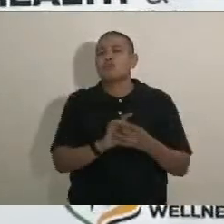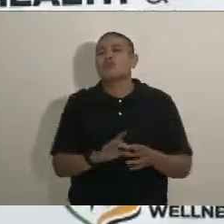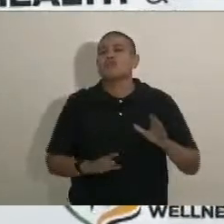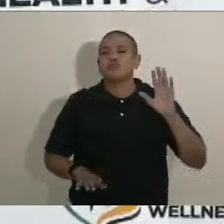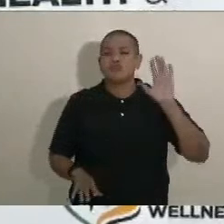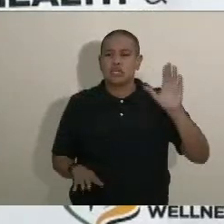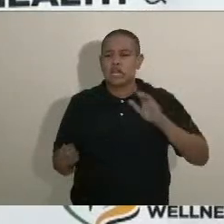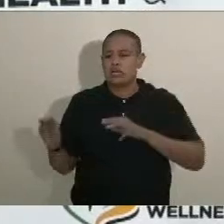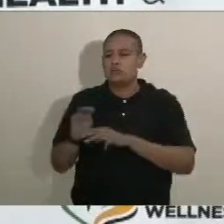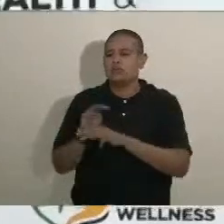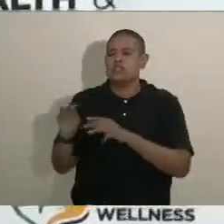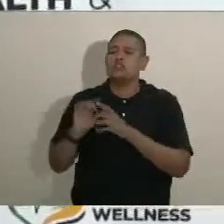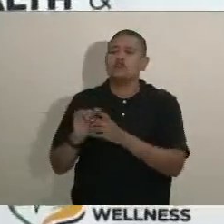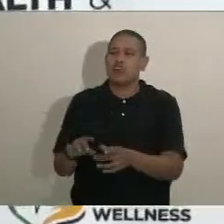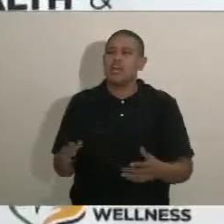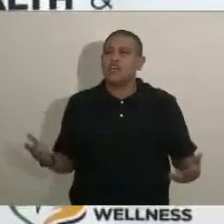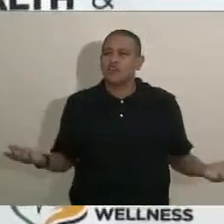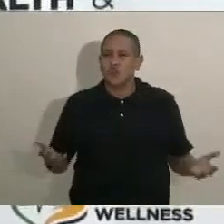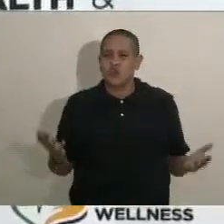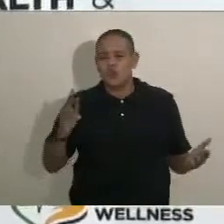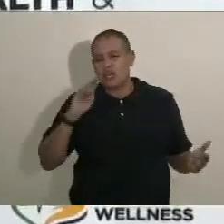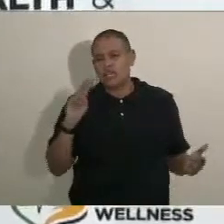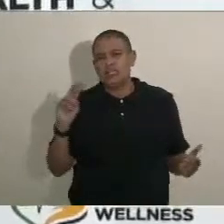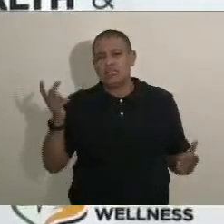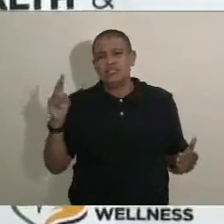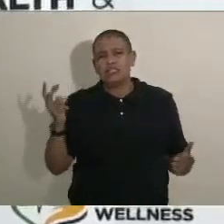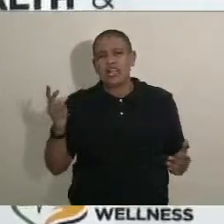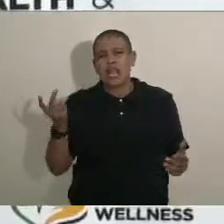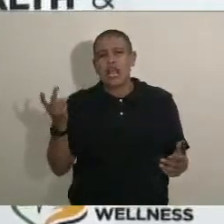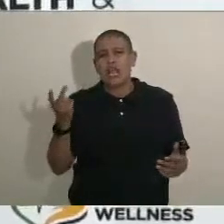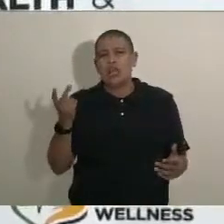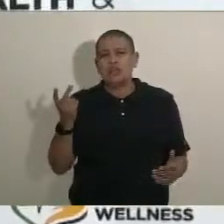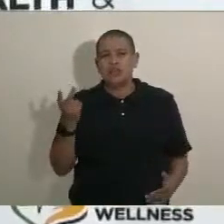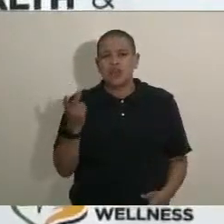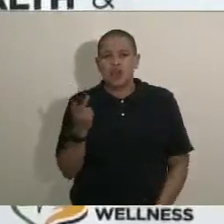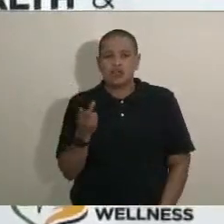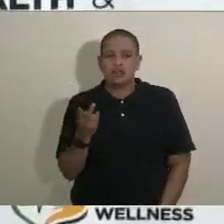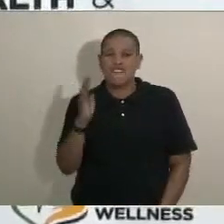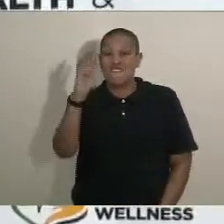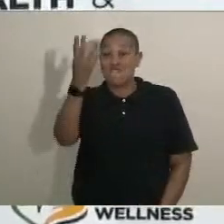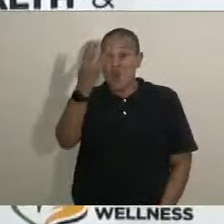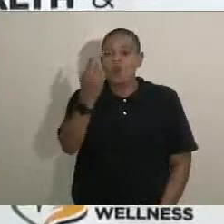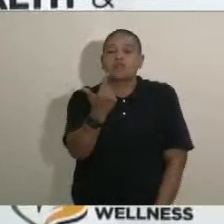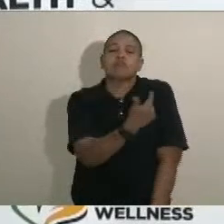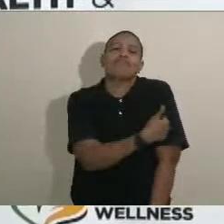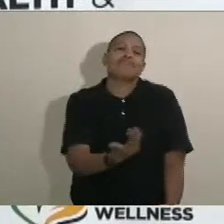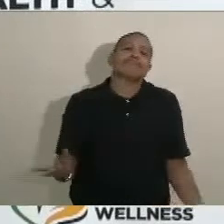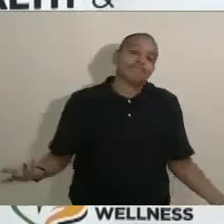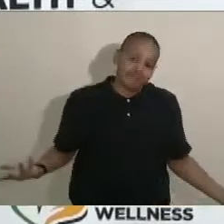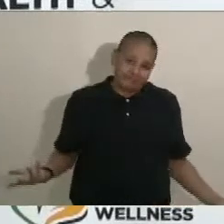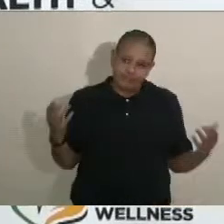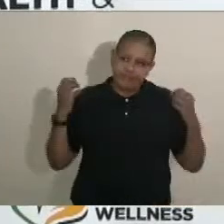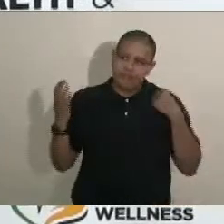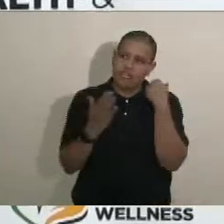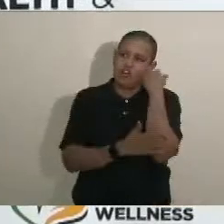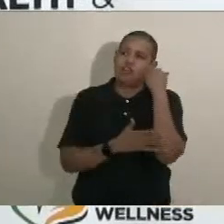thinking on a second booster shot, as we see many countries around